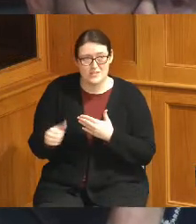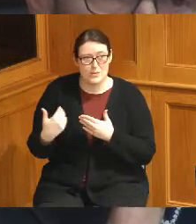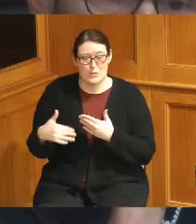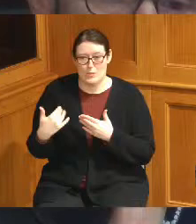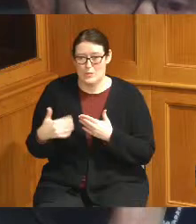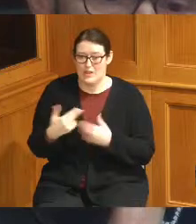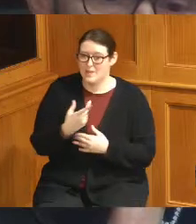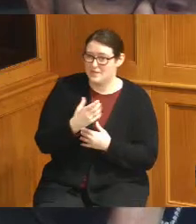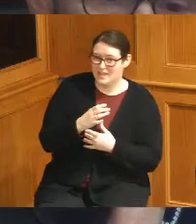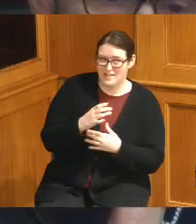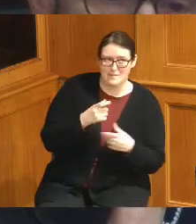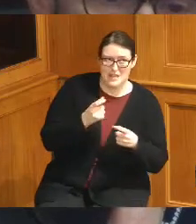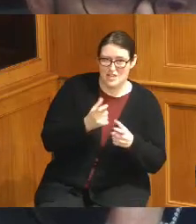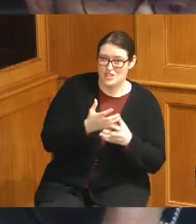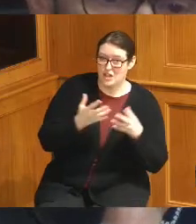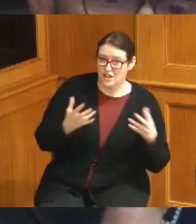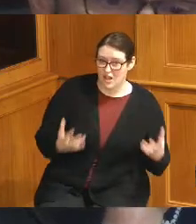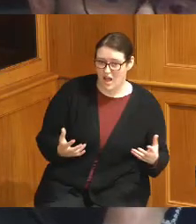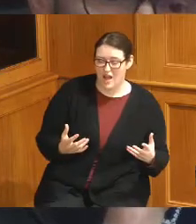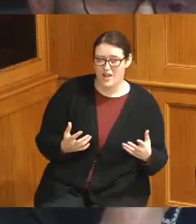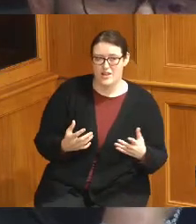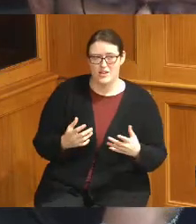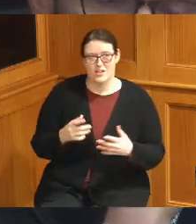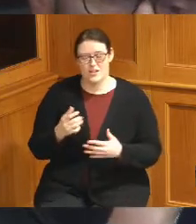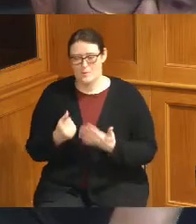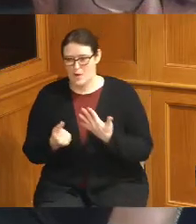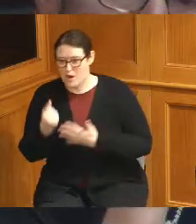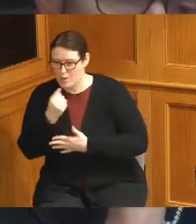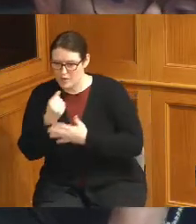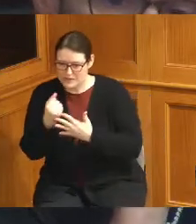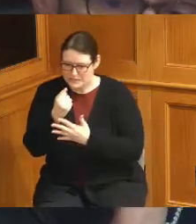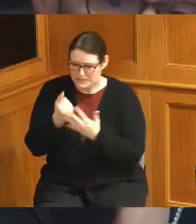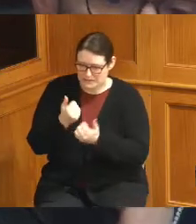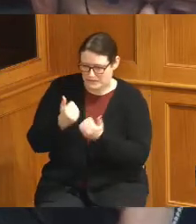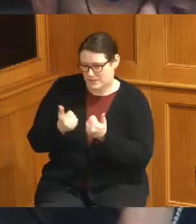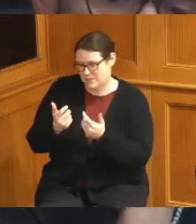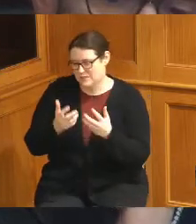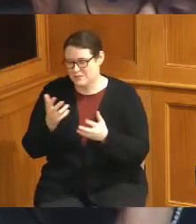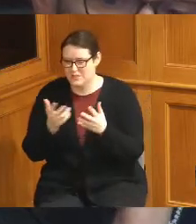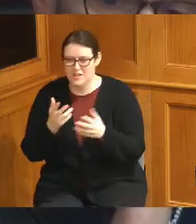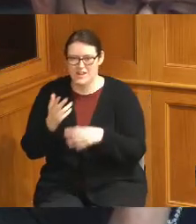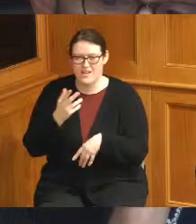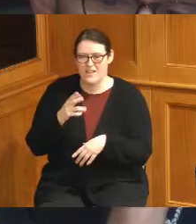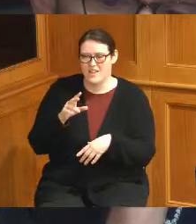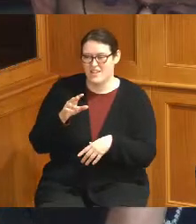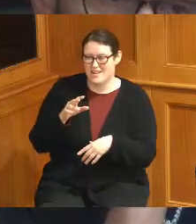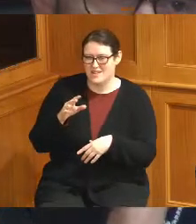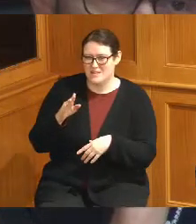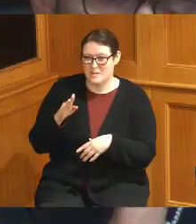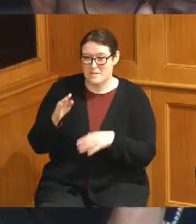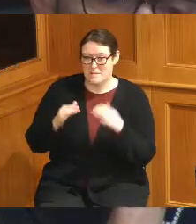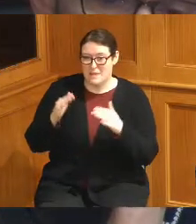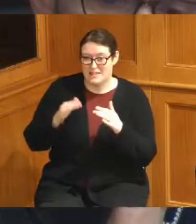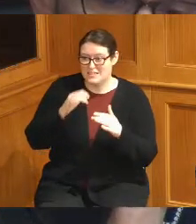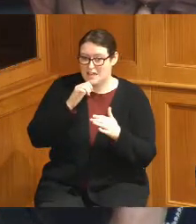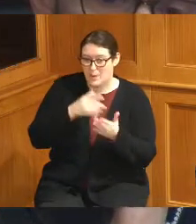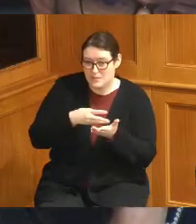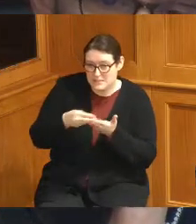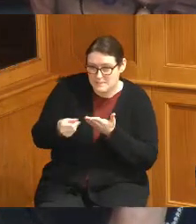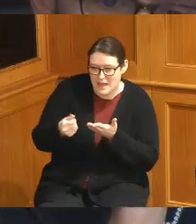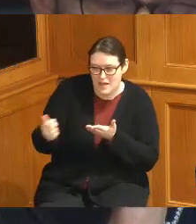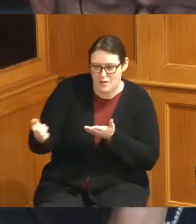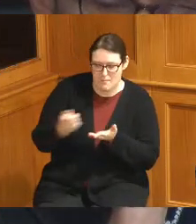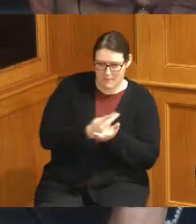to manage, with priority shifting and fund balances coming back. And I know it's been challenging, but